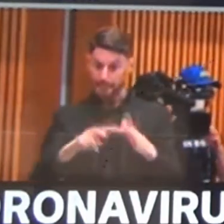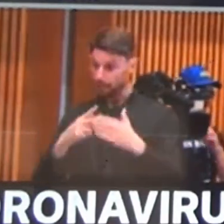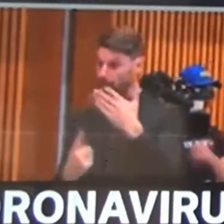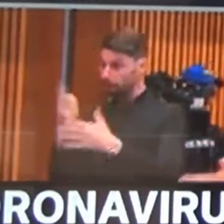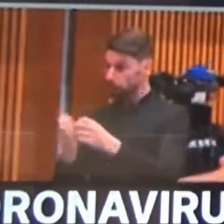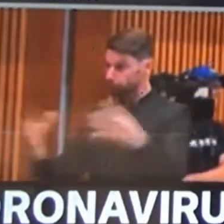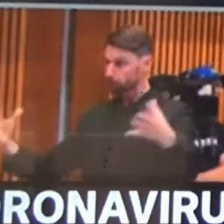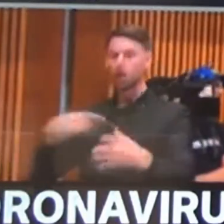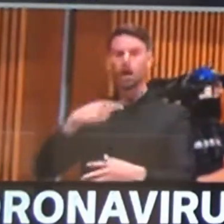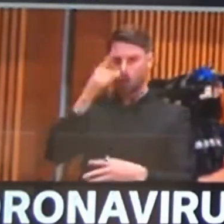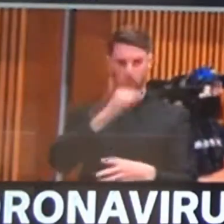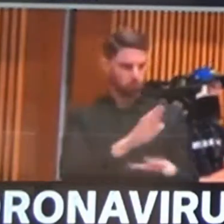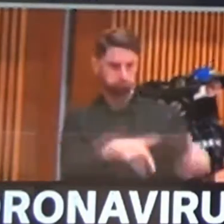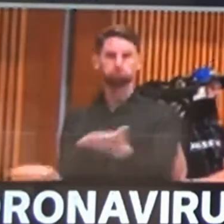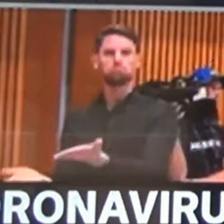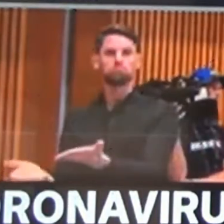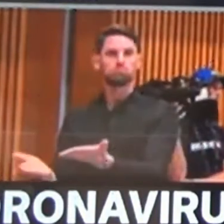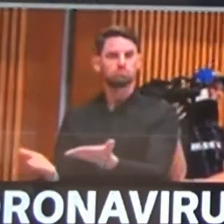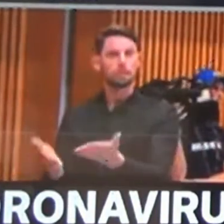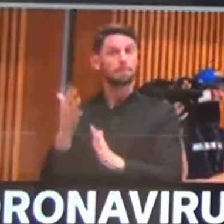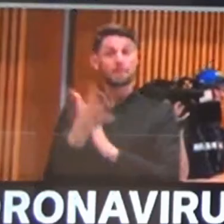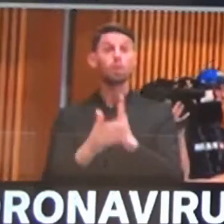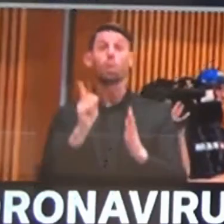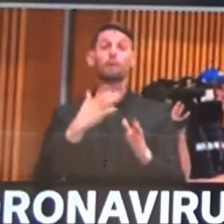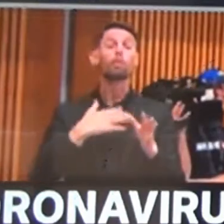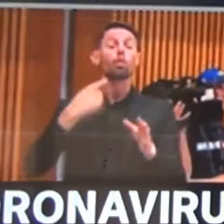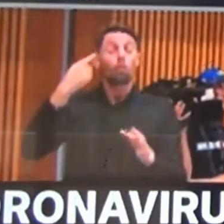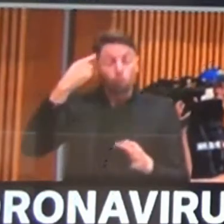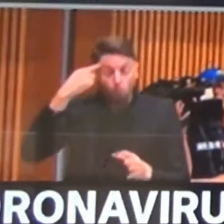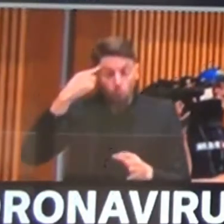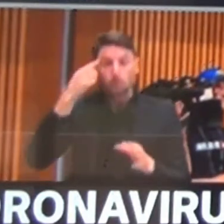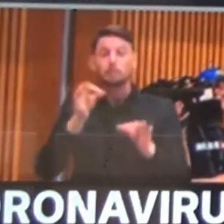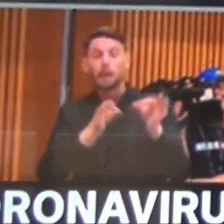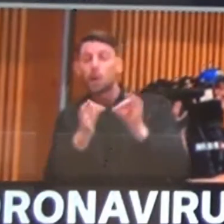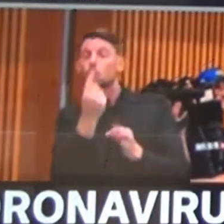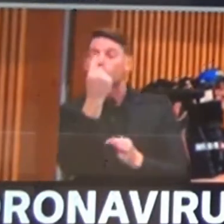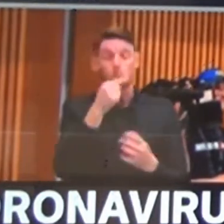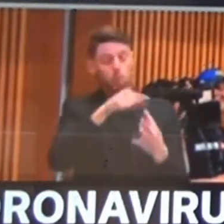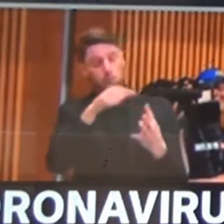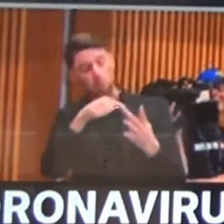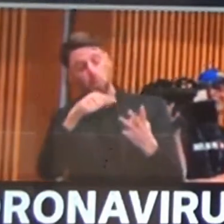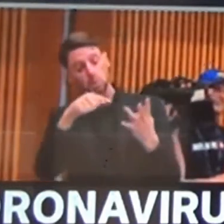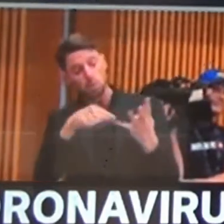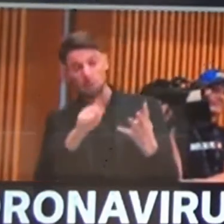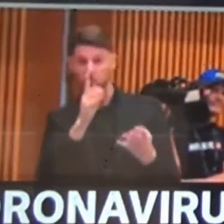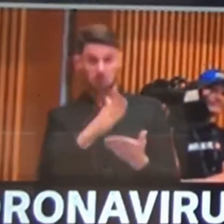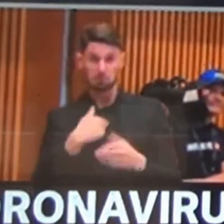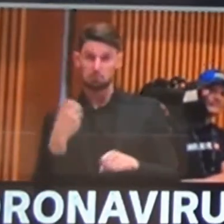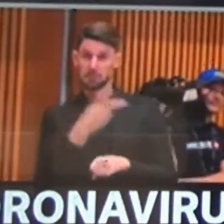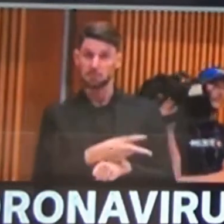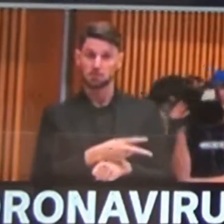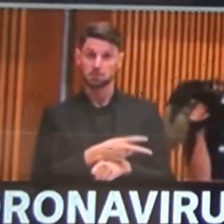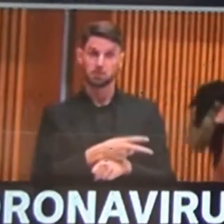now well beyond any of those scenarios, which is why we're taking the Australian data. But our biggest risk